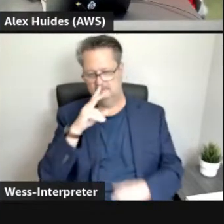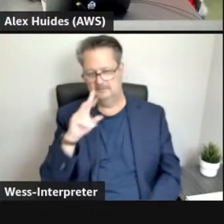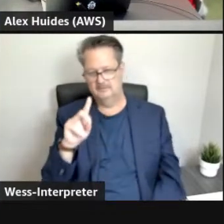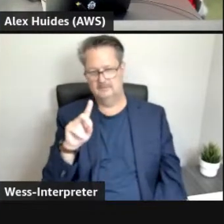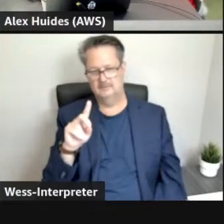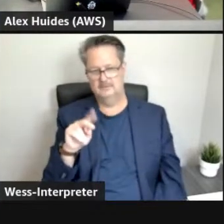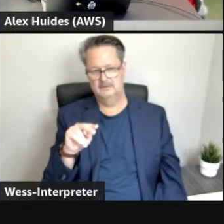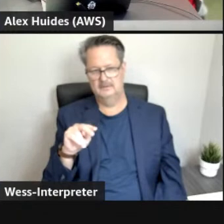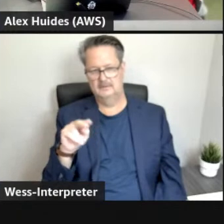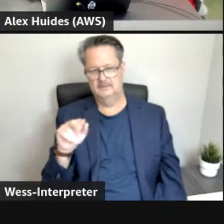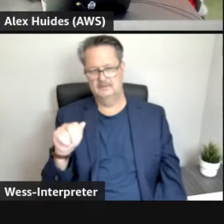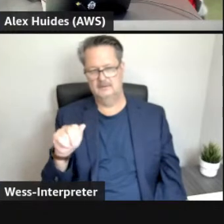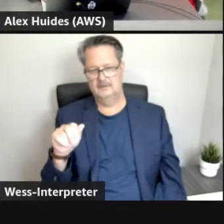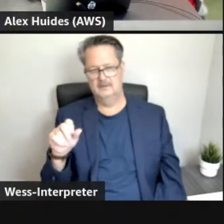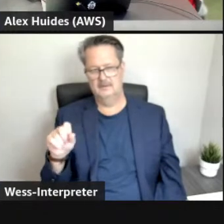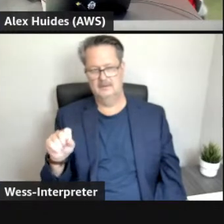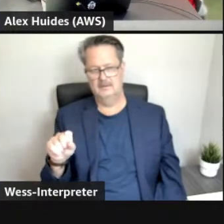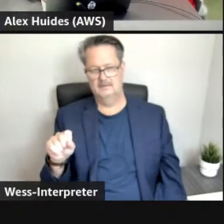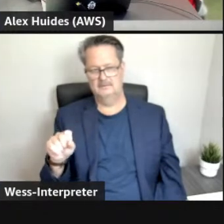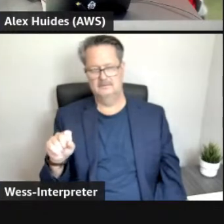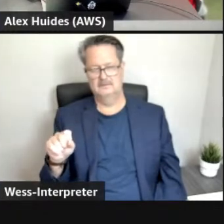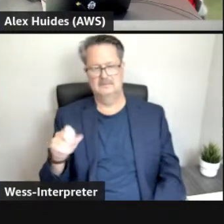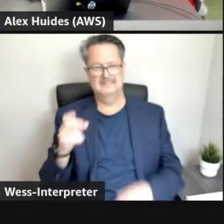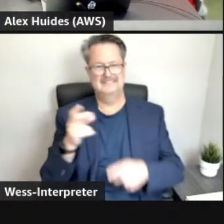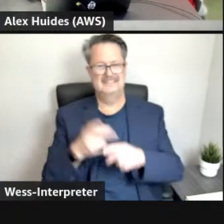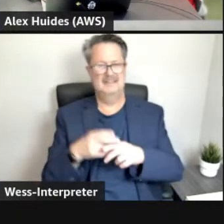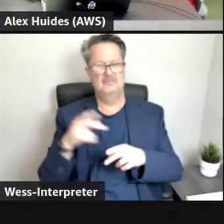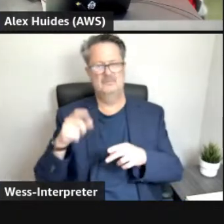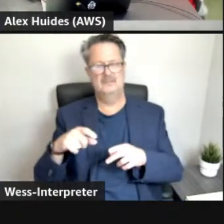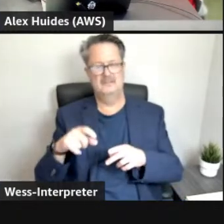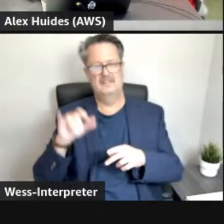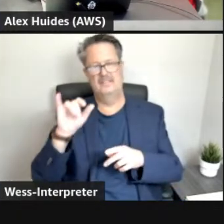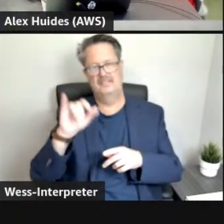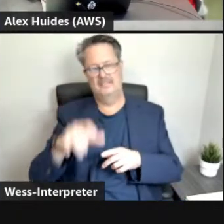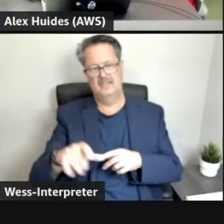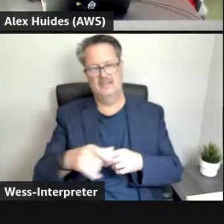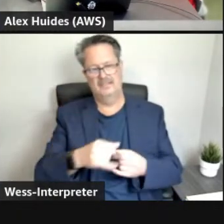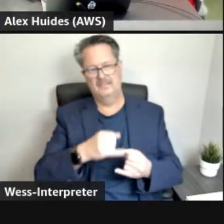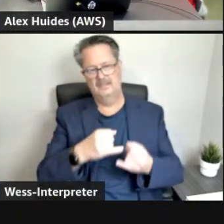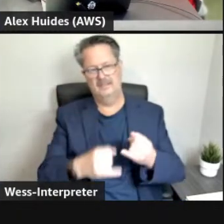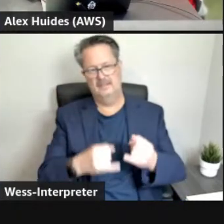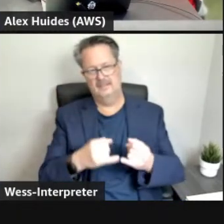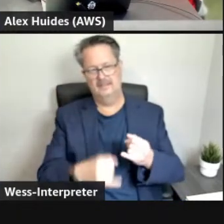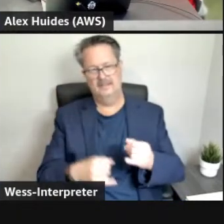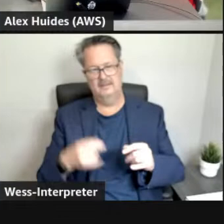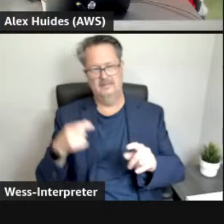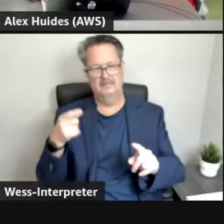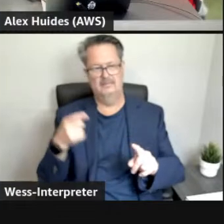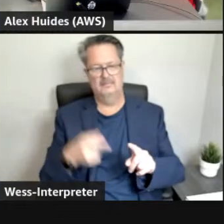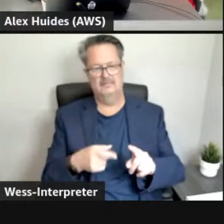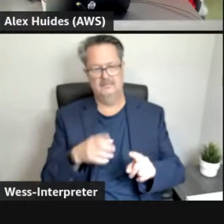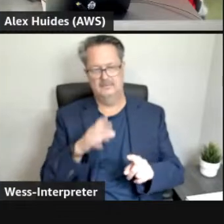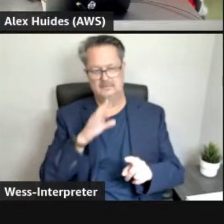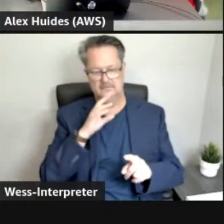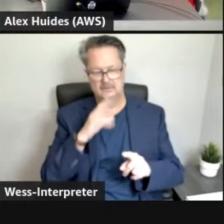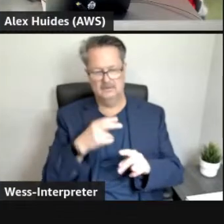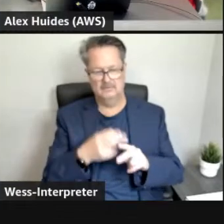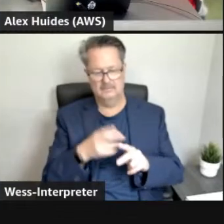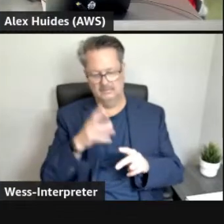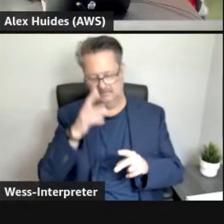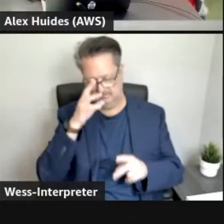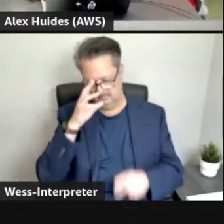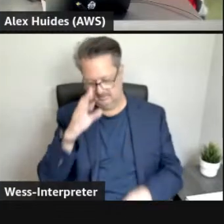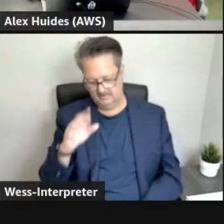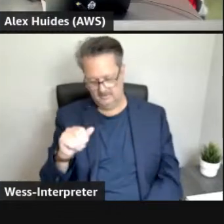actually what we need to, this is the endpoint. If we talk, we've created by the Amazon VPC